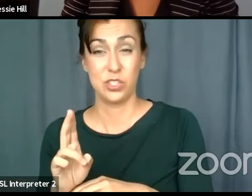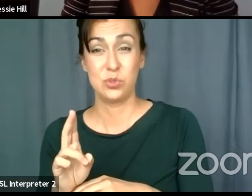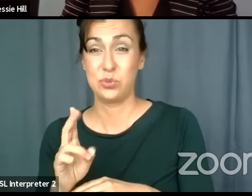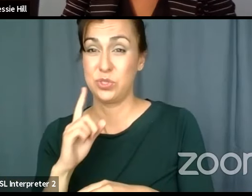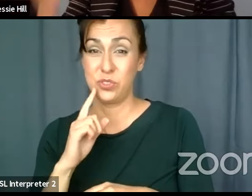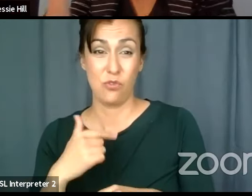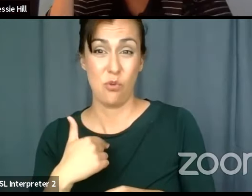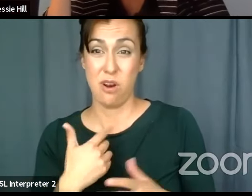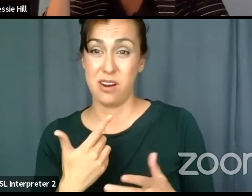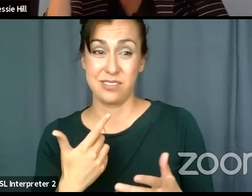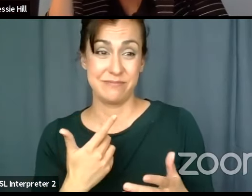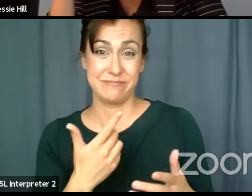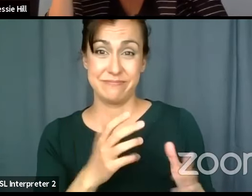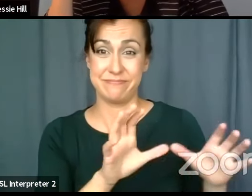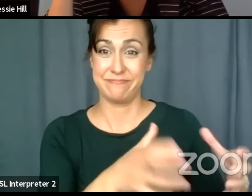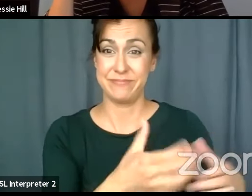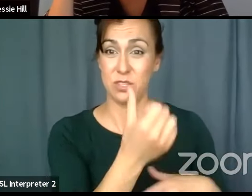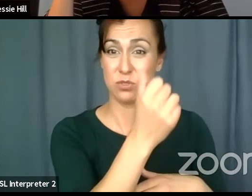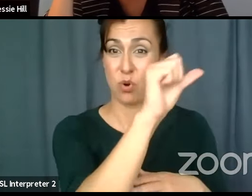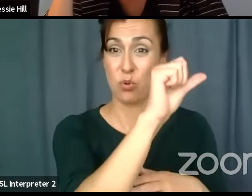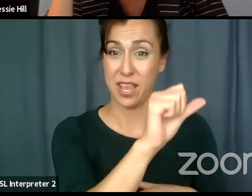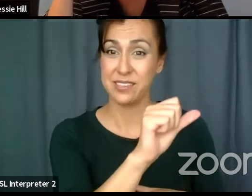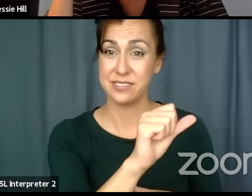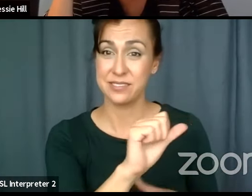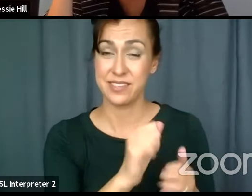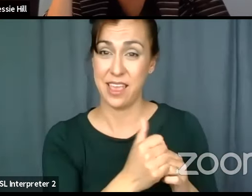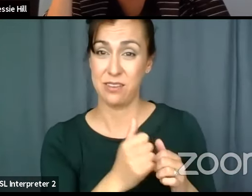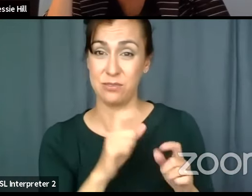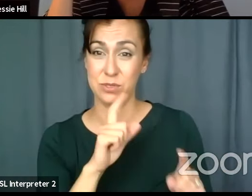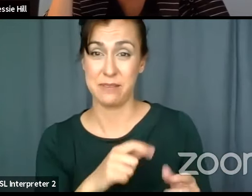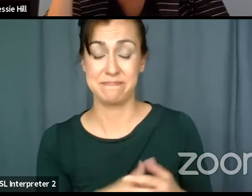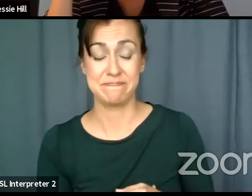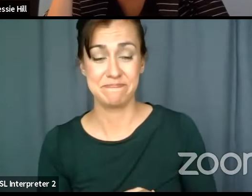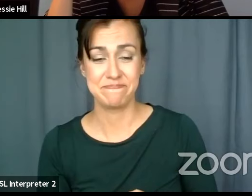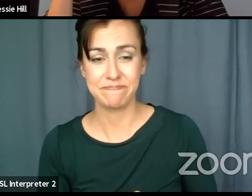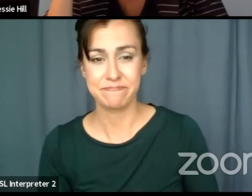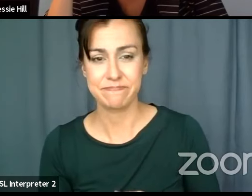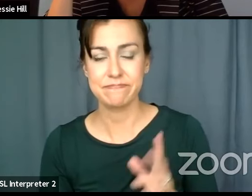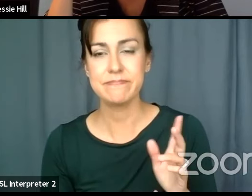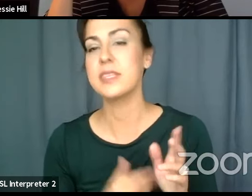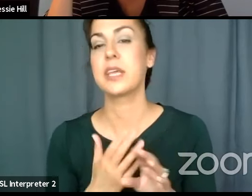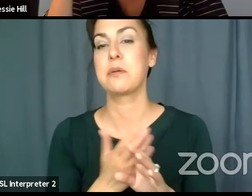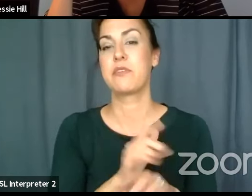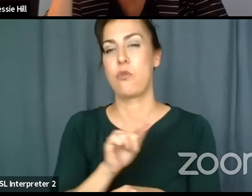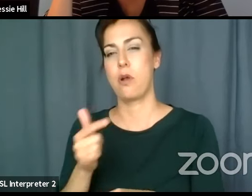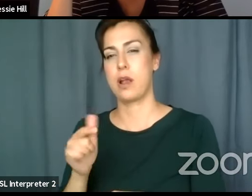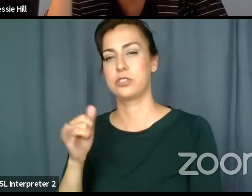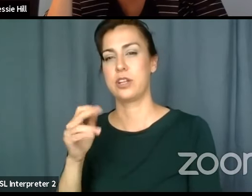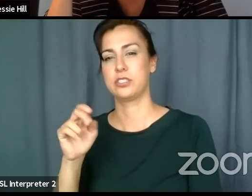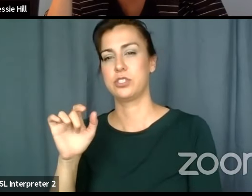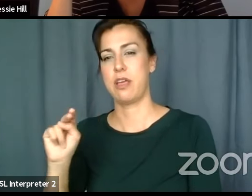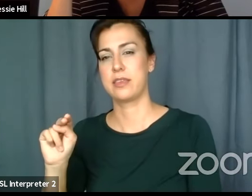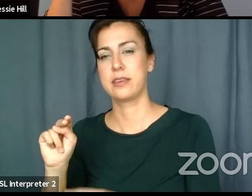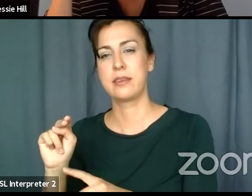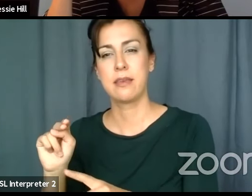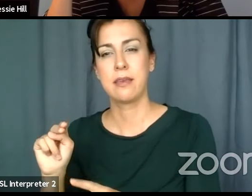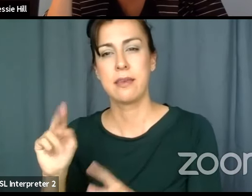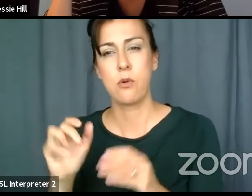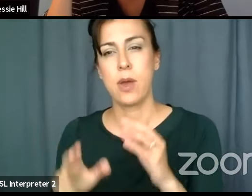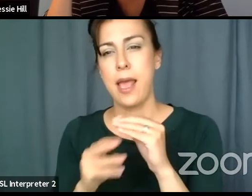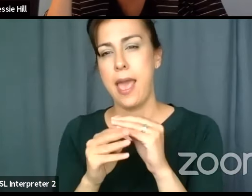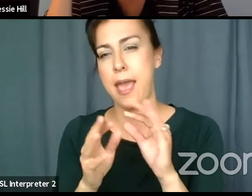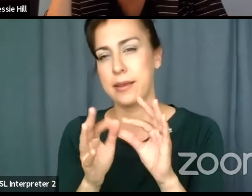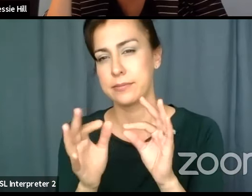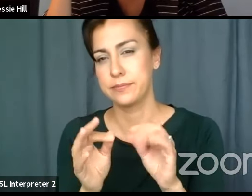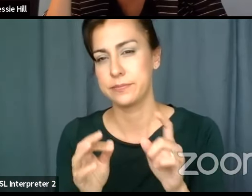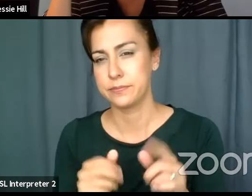respond to those protests. I should say before I turn it over to John too, that